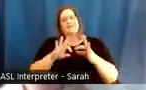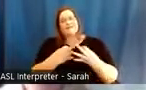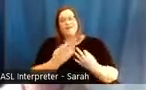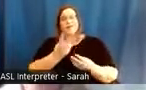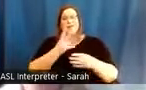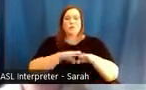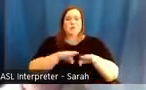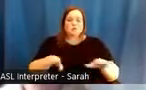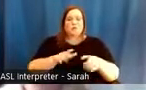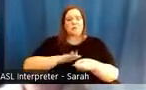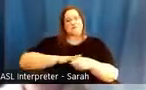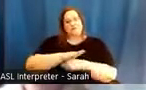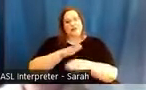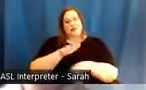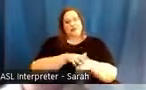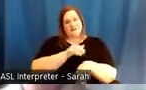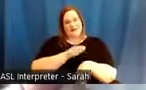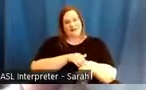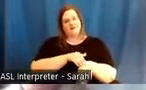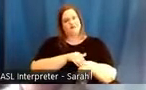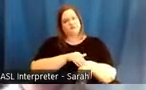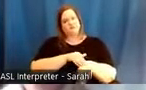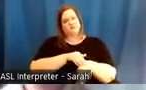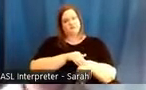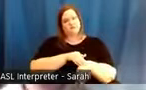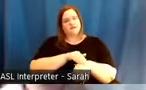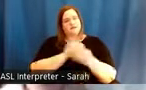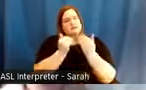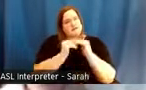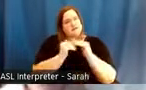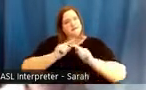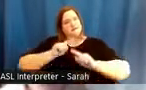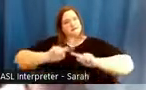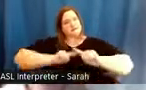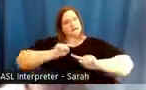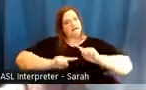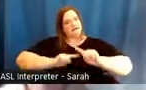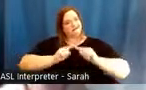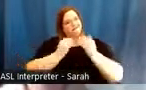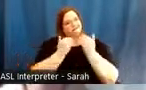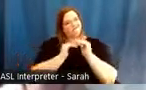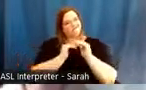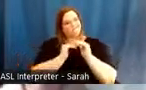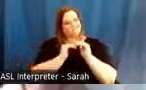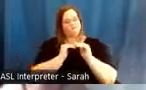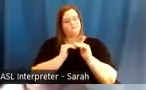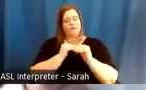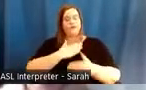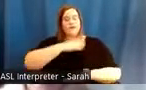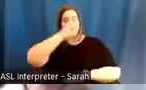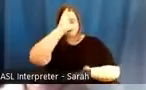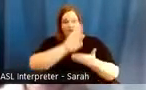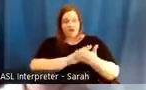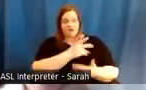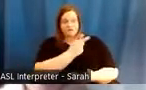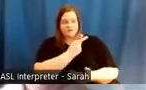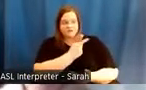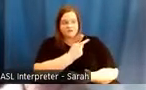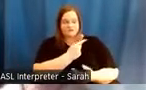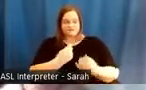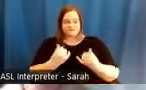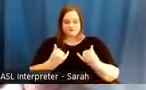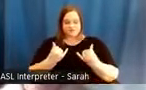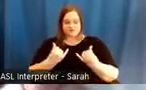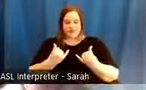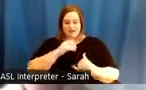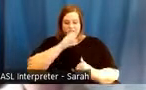lots of pets, although very little sign language is used. My husband and I are now in our